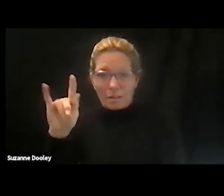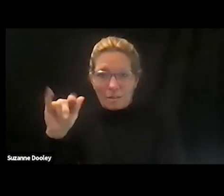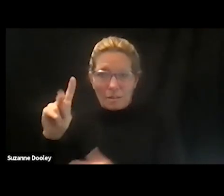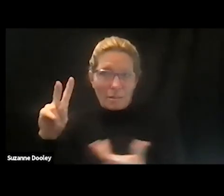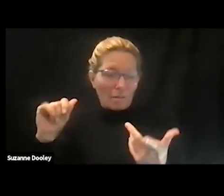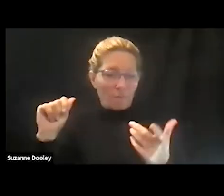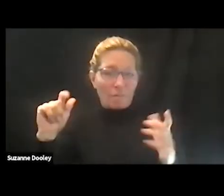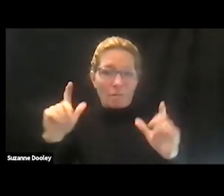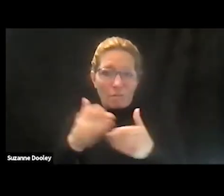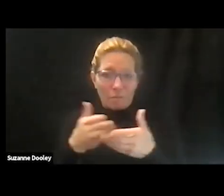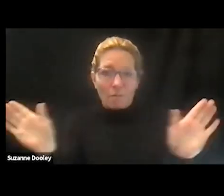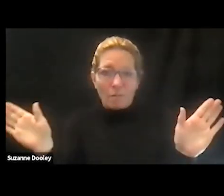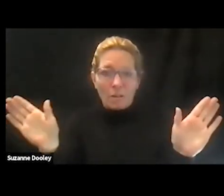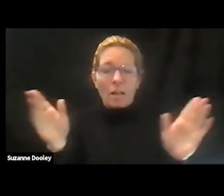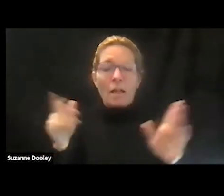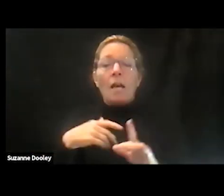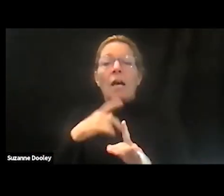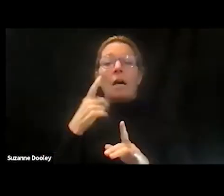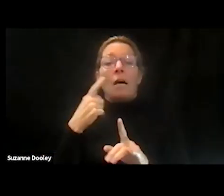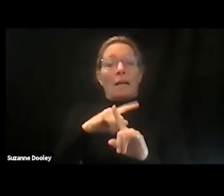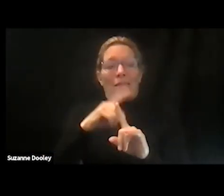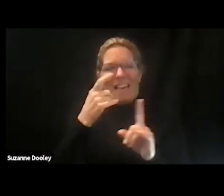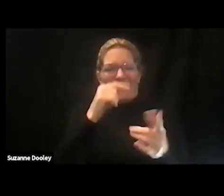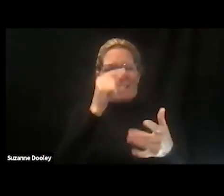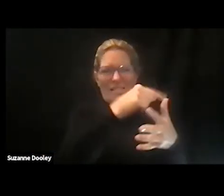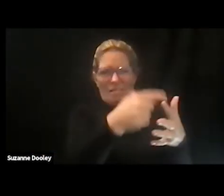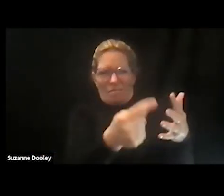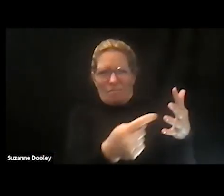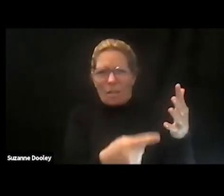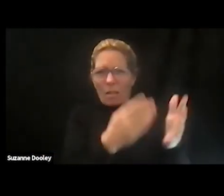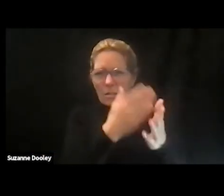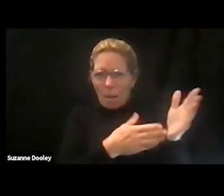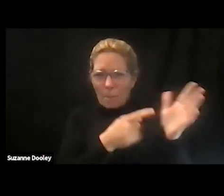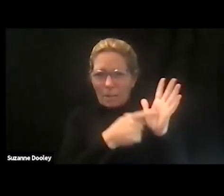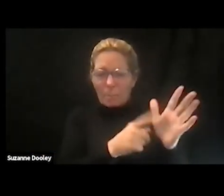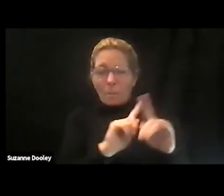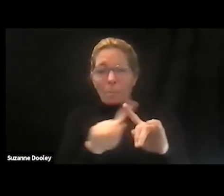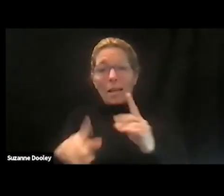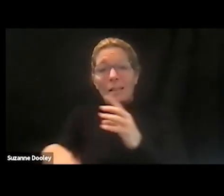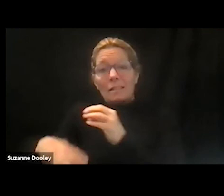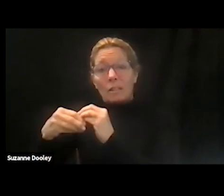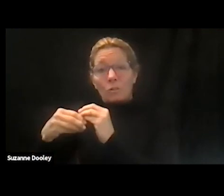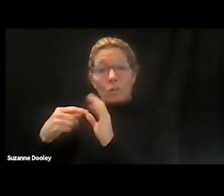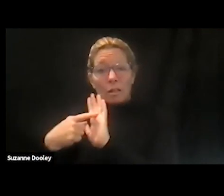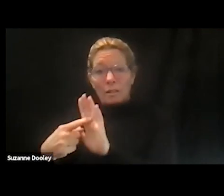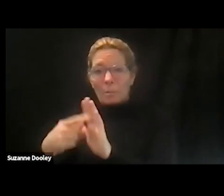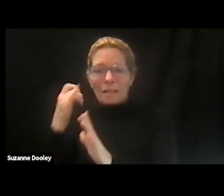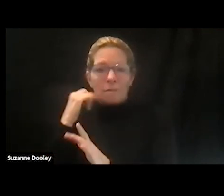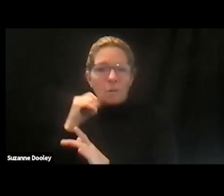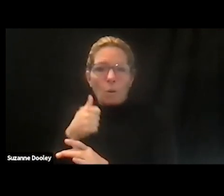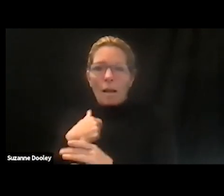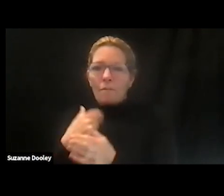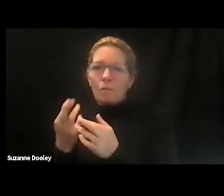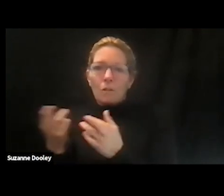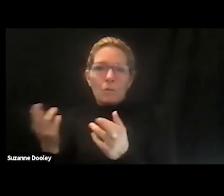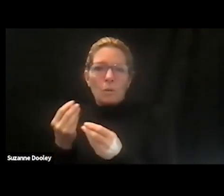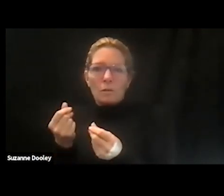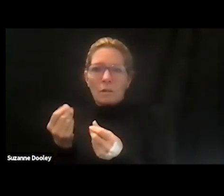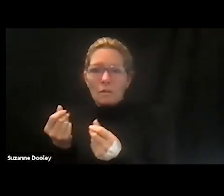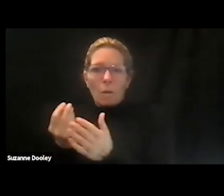some examples, but I think some additional examples is, you know, if you don't have the resources to